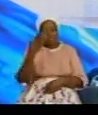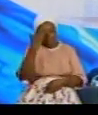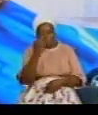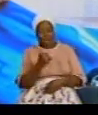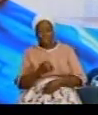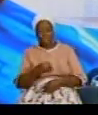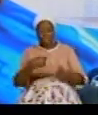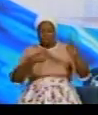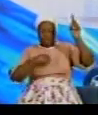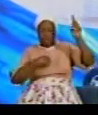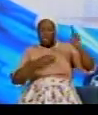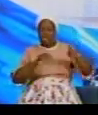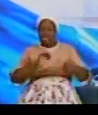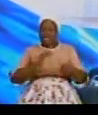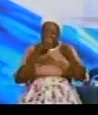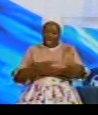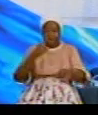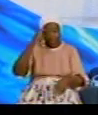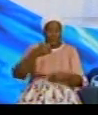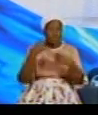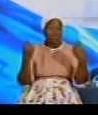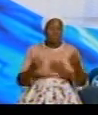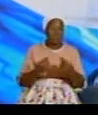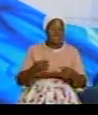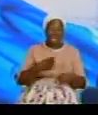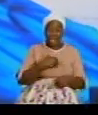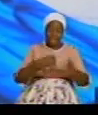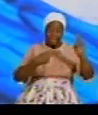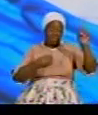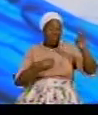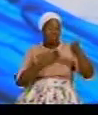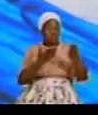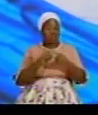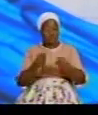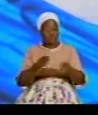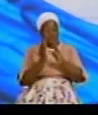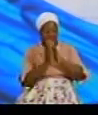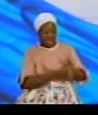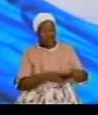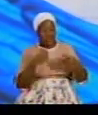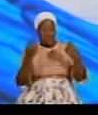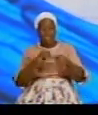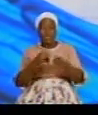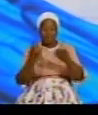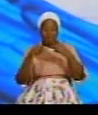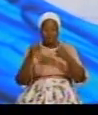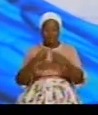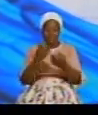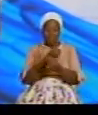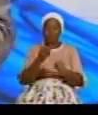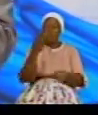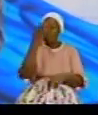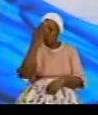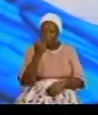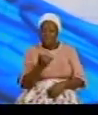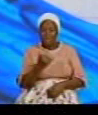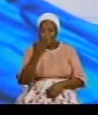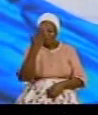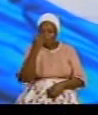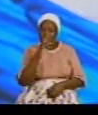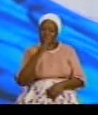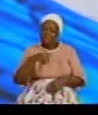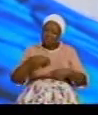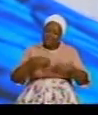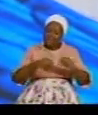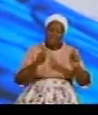for your sin, and I want you to leave sin and come to salvation. Why? Why are you trying